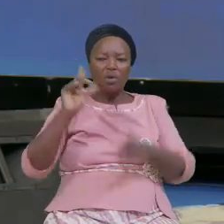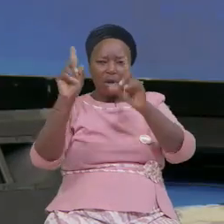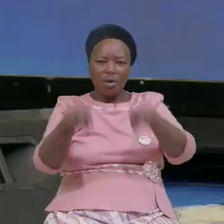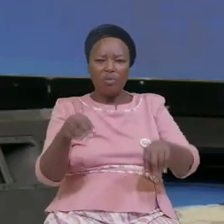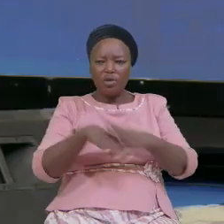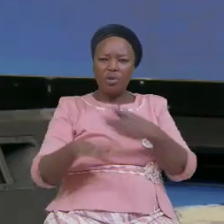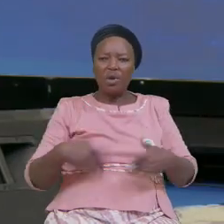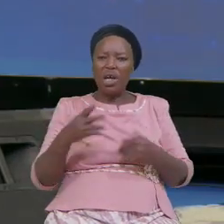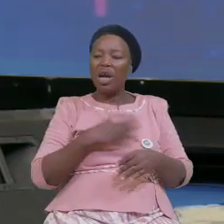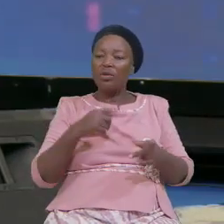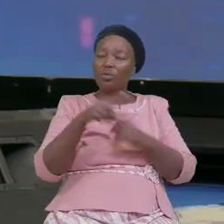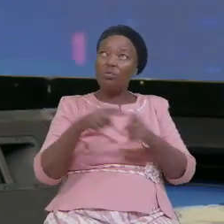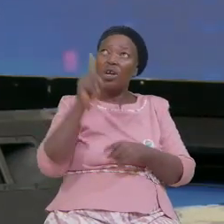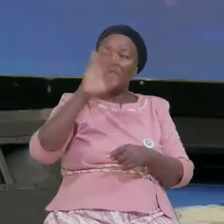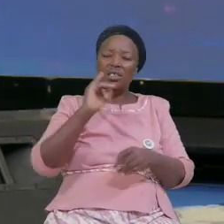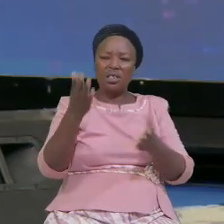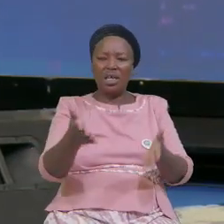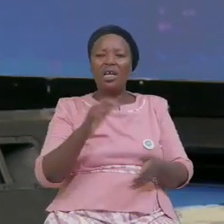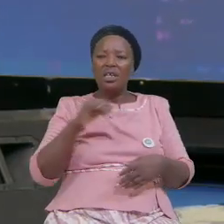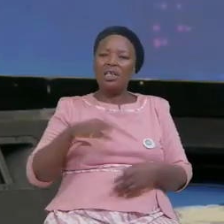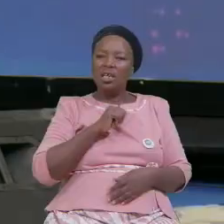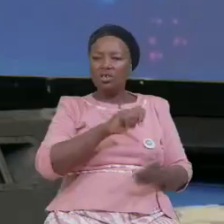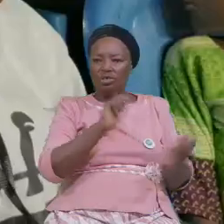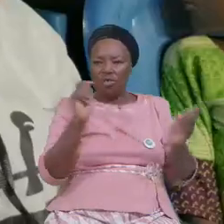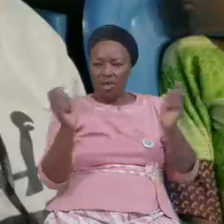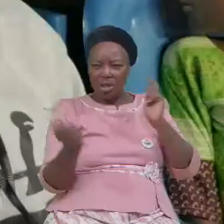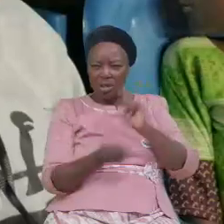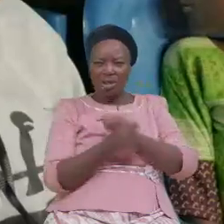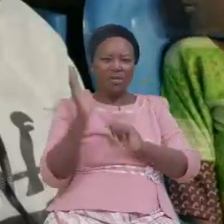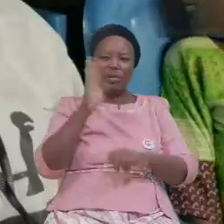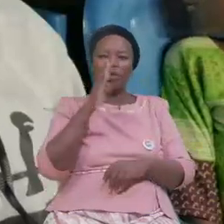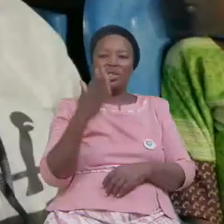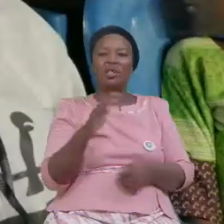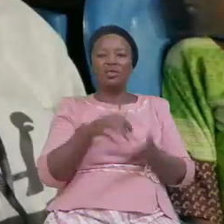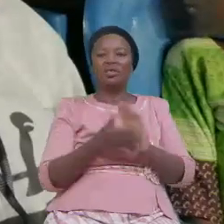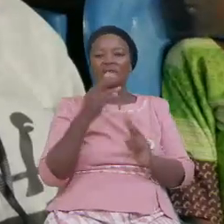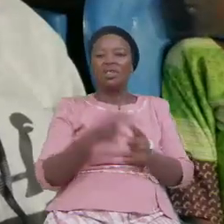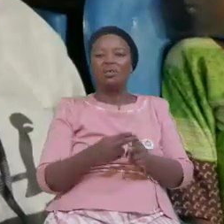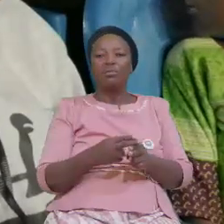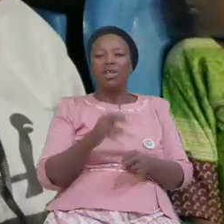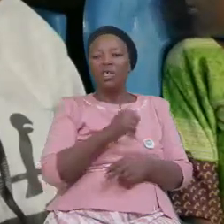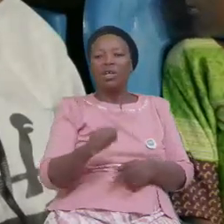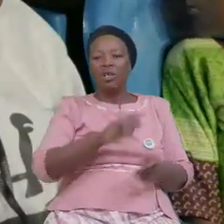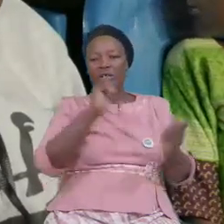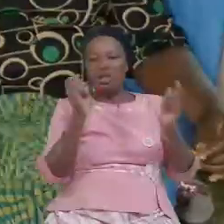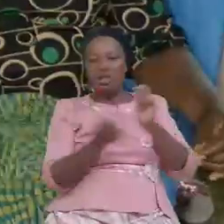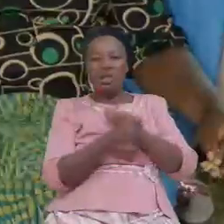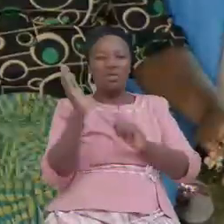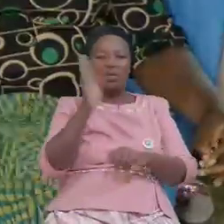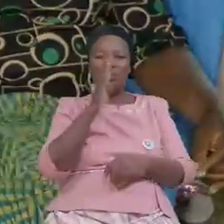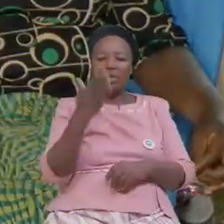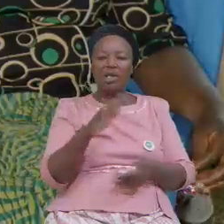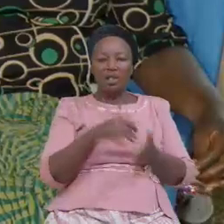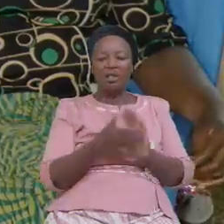And when he's there, a change will be there. I said a change will be there.